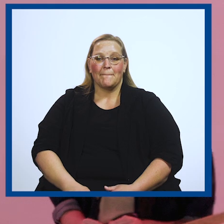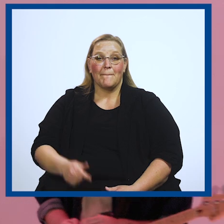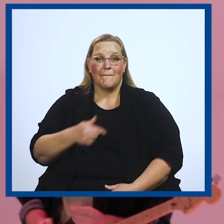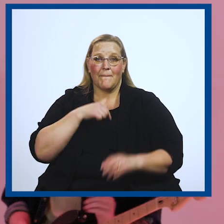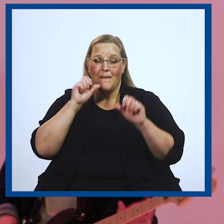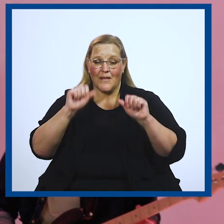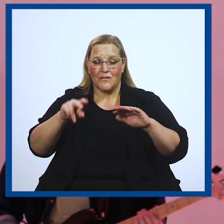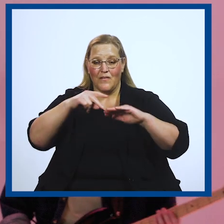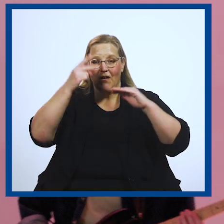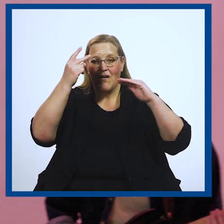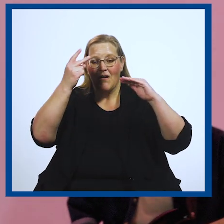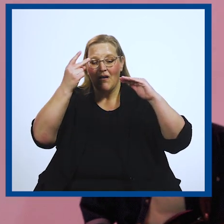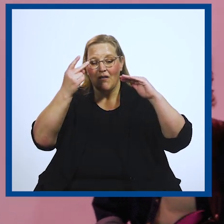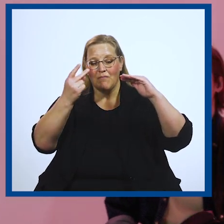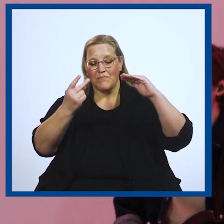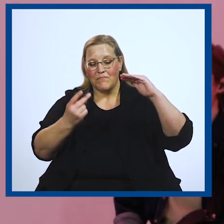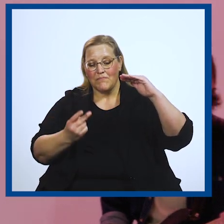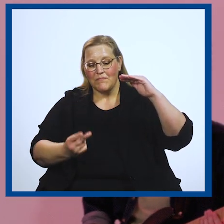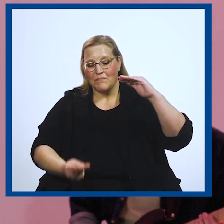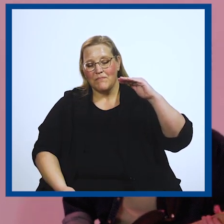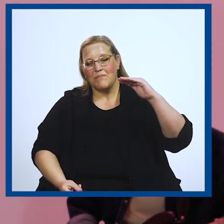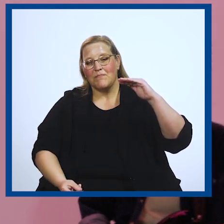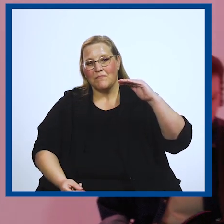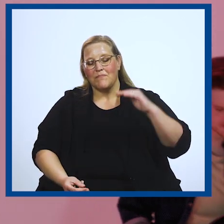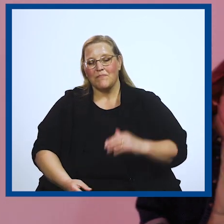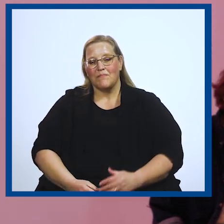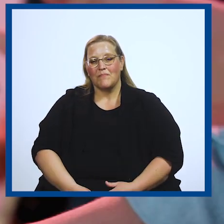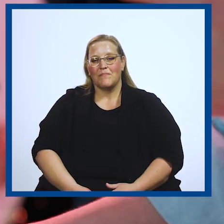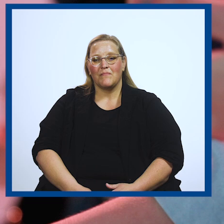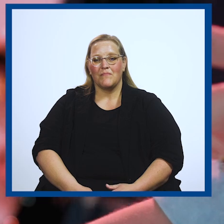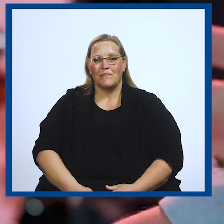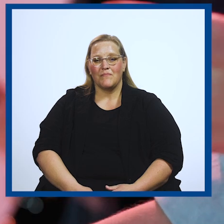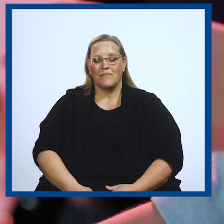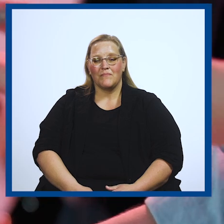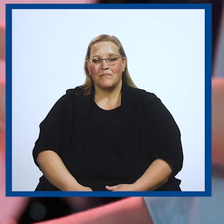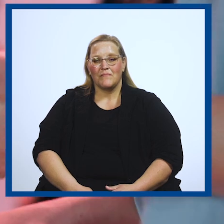or I could fall to lonely states.